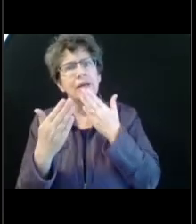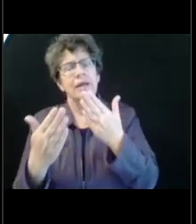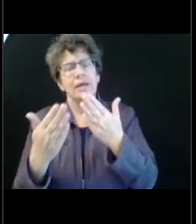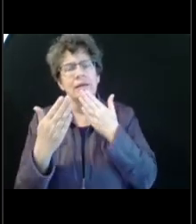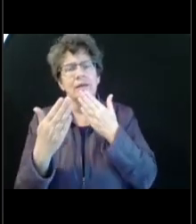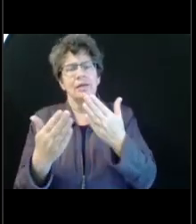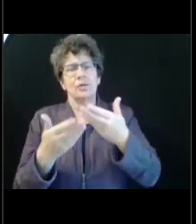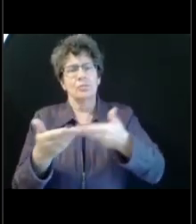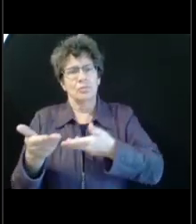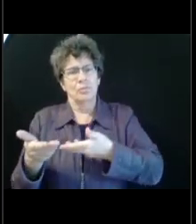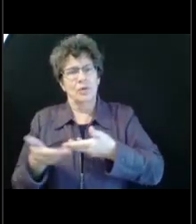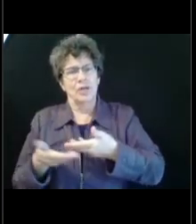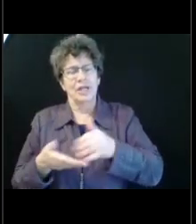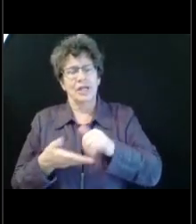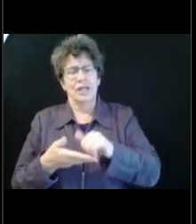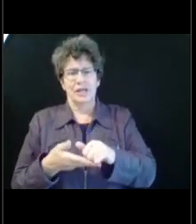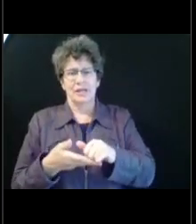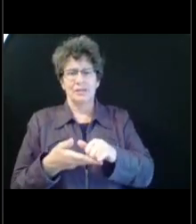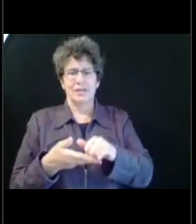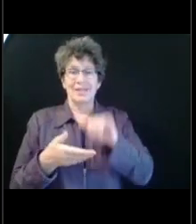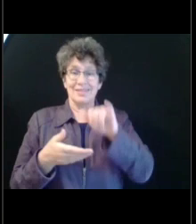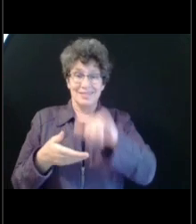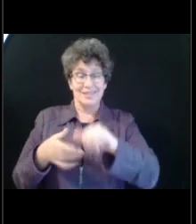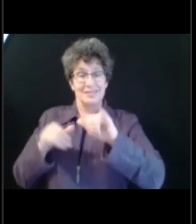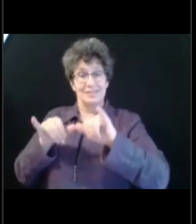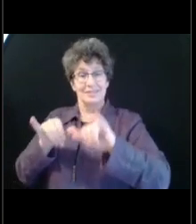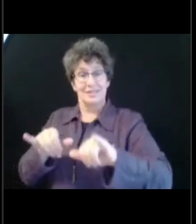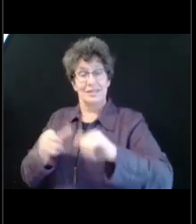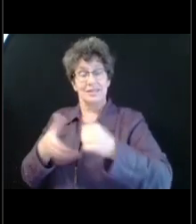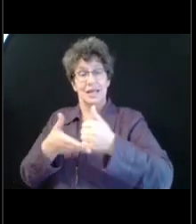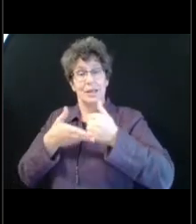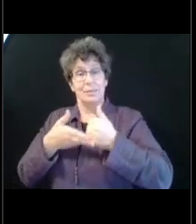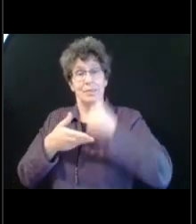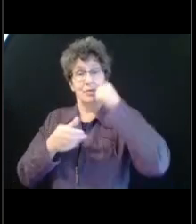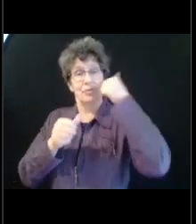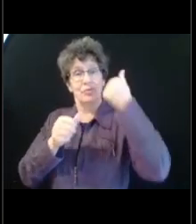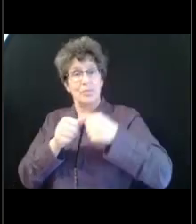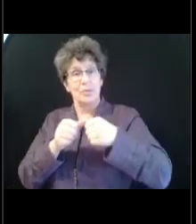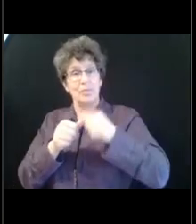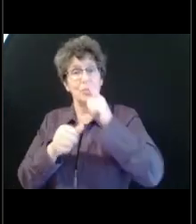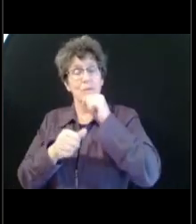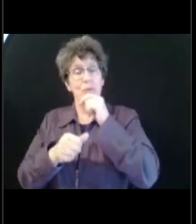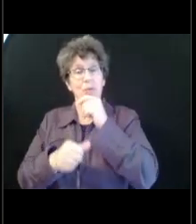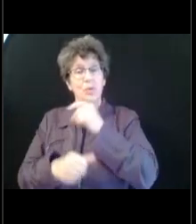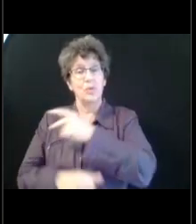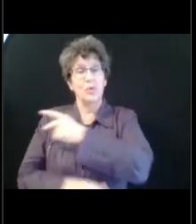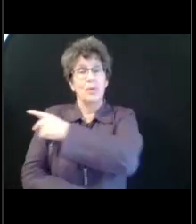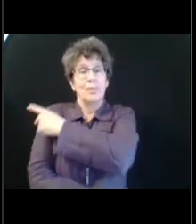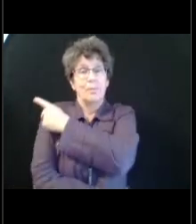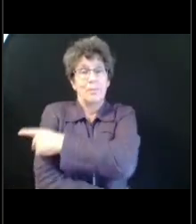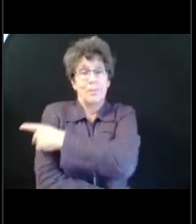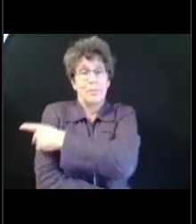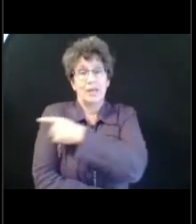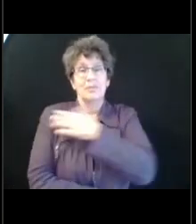me of the patients. I haven't done anything particular for him that would be out of the ordinary.